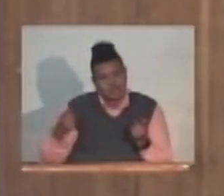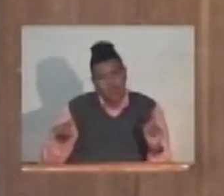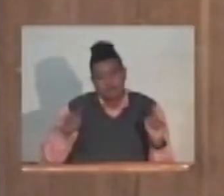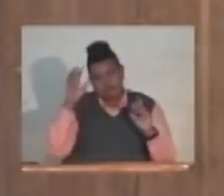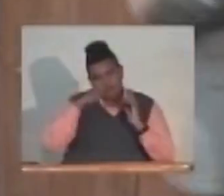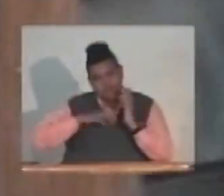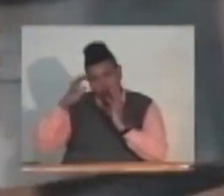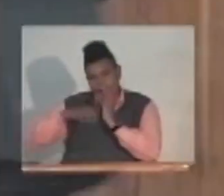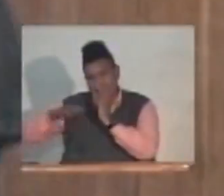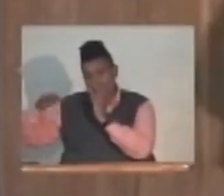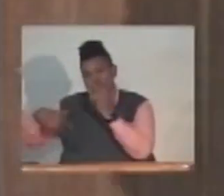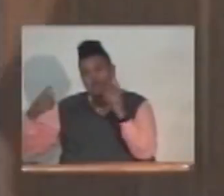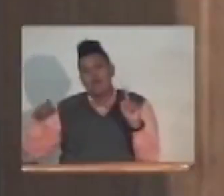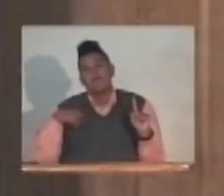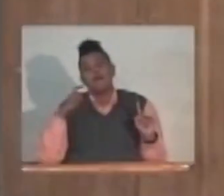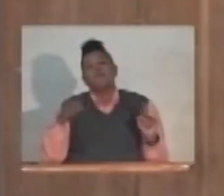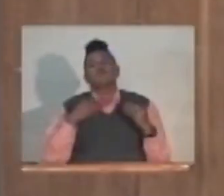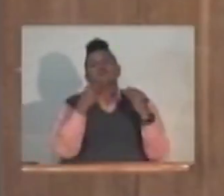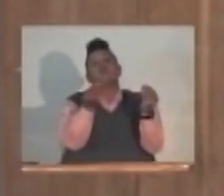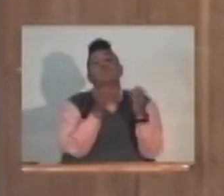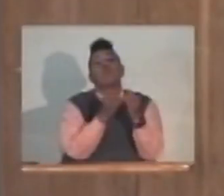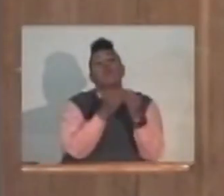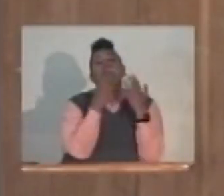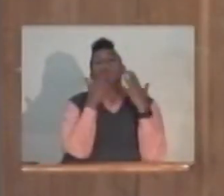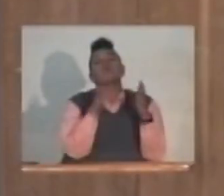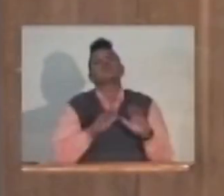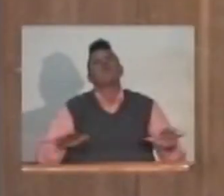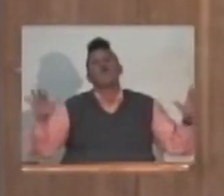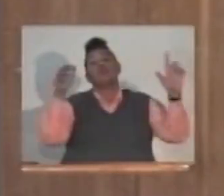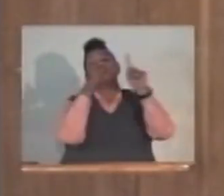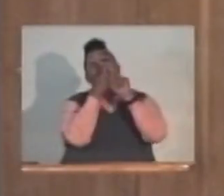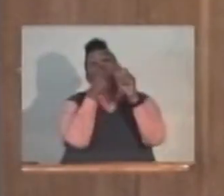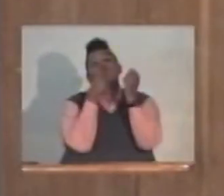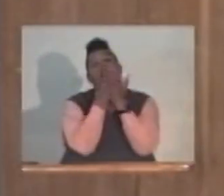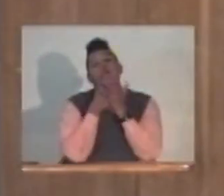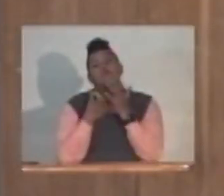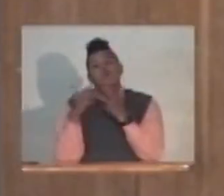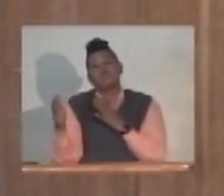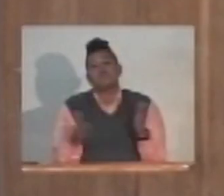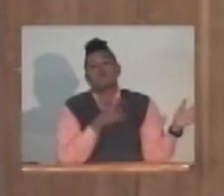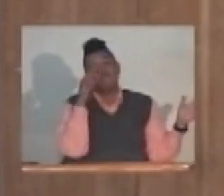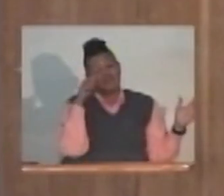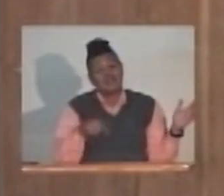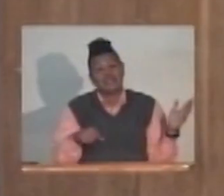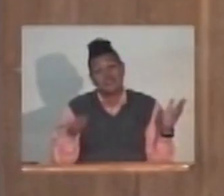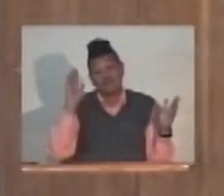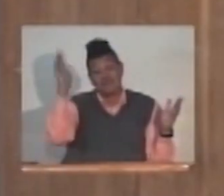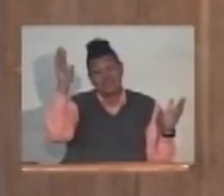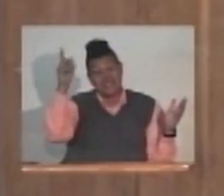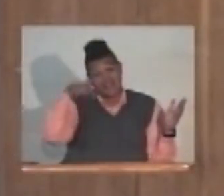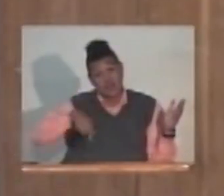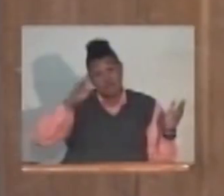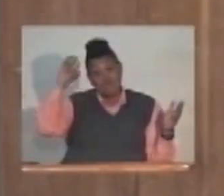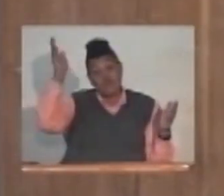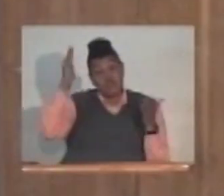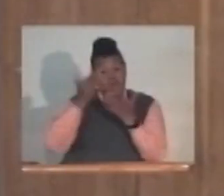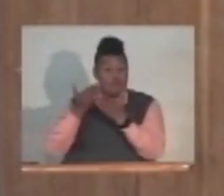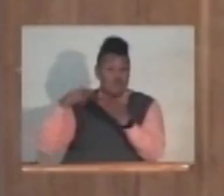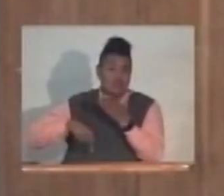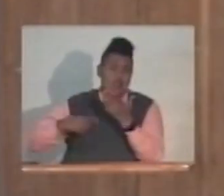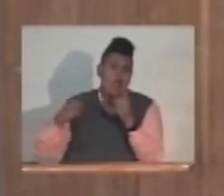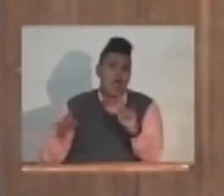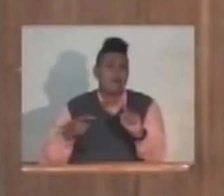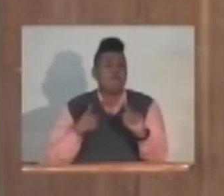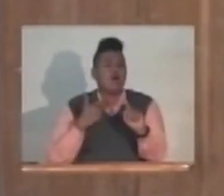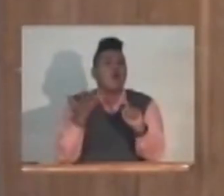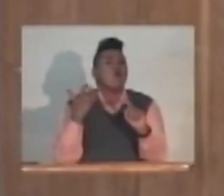closed season for that fish. Senator SAMUDA, addressing a recent meeting of the Rotary Club of Trafalgar New